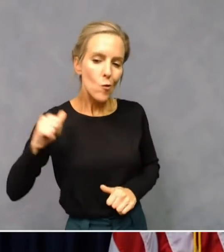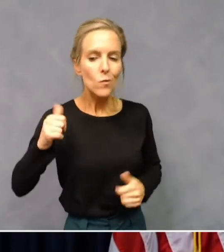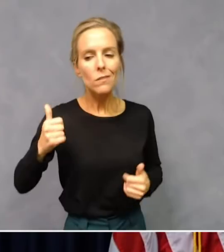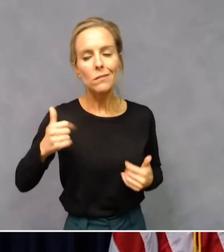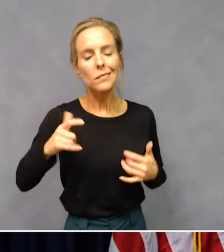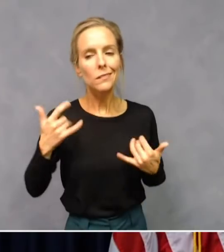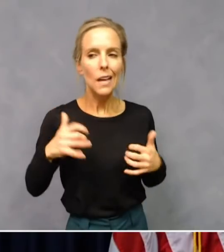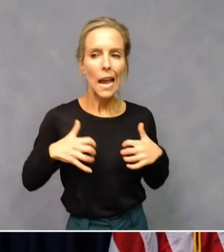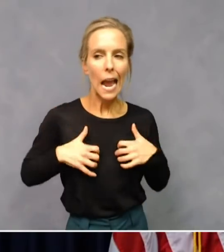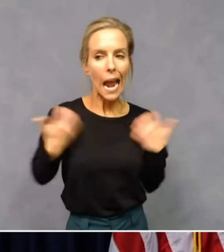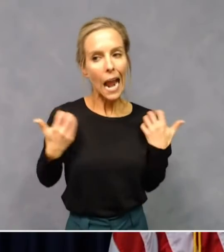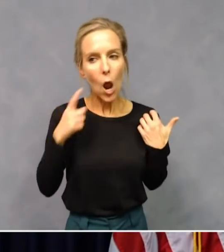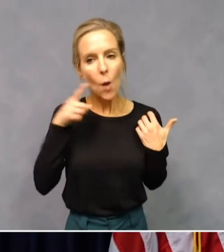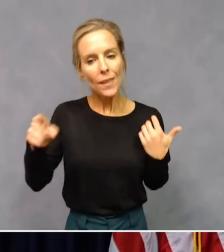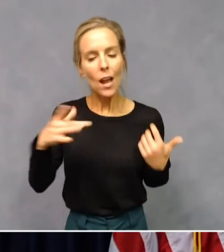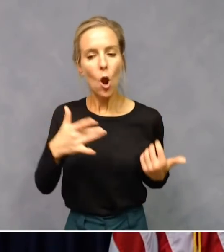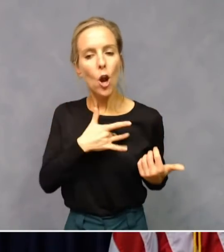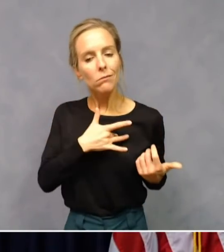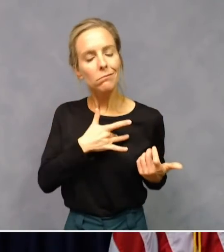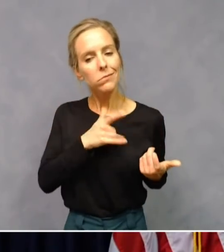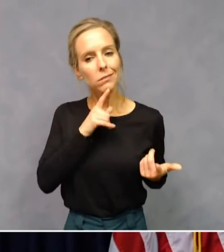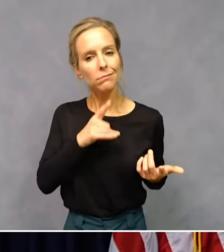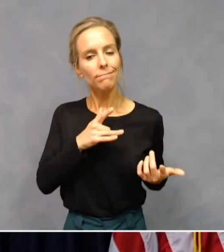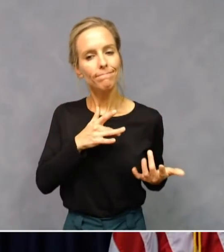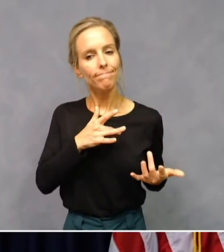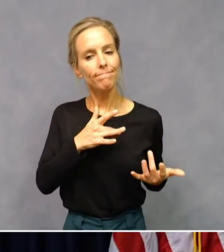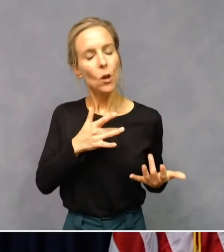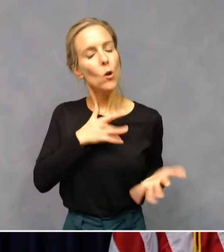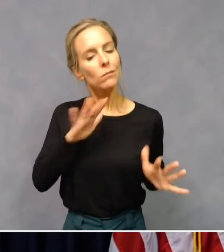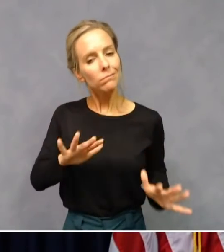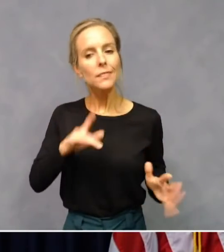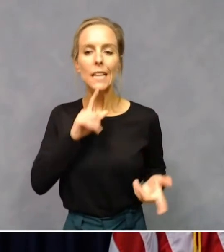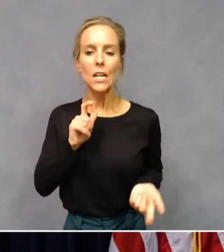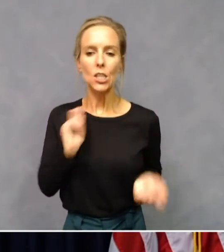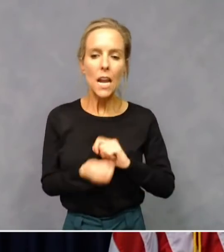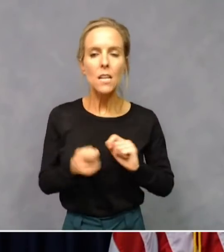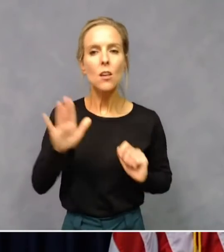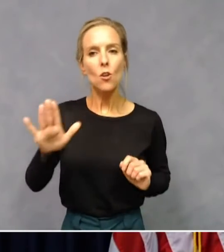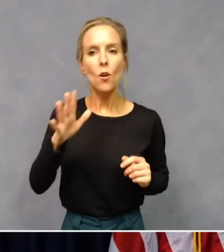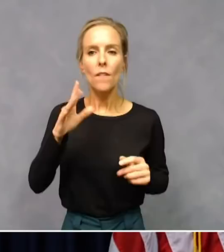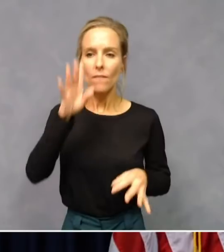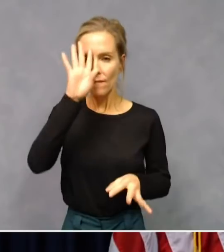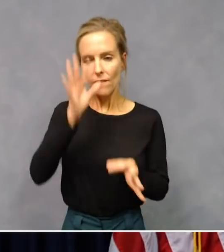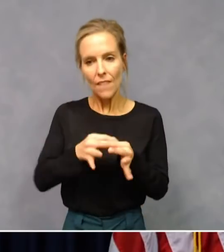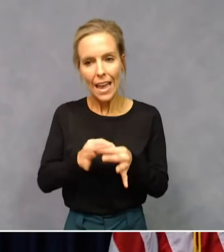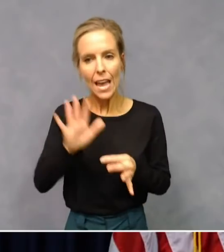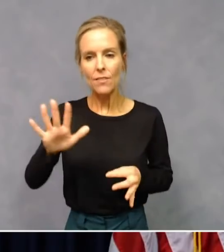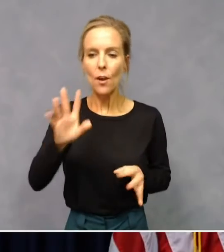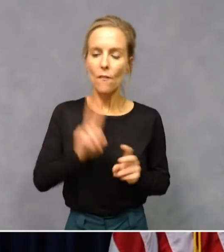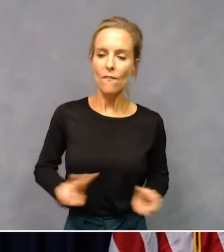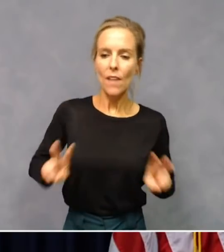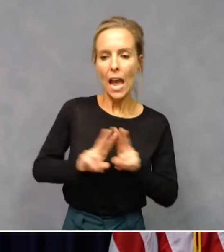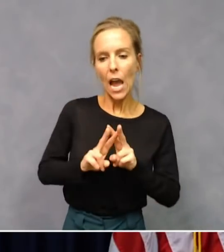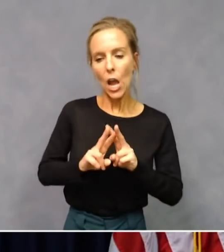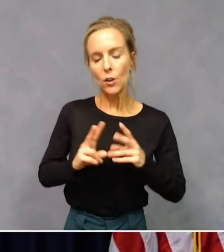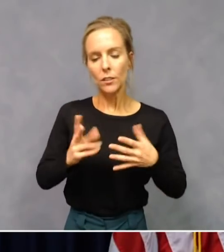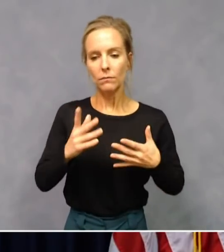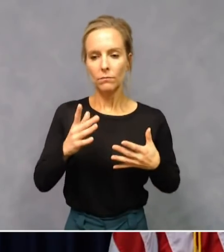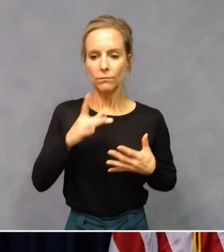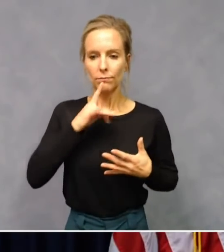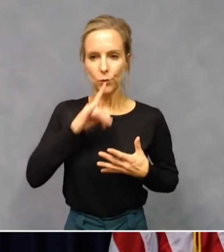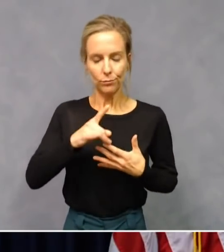a change of heart. I hope that their faith and their values speak to them and say that there's a time to